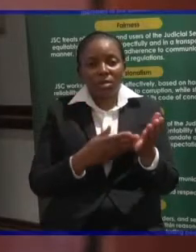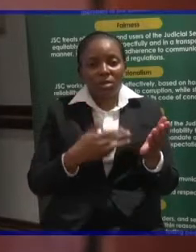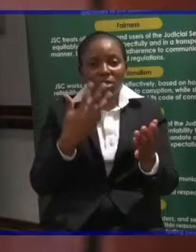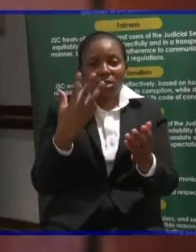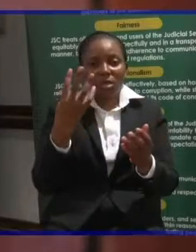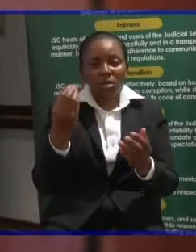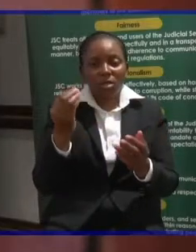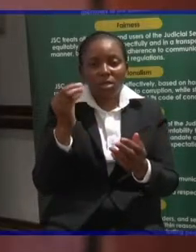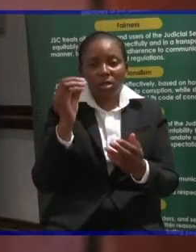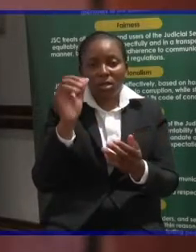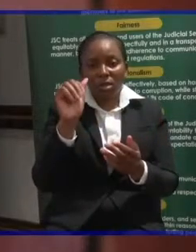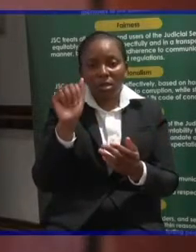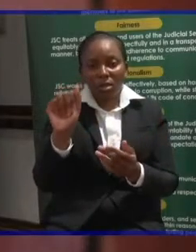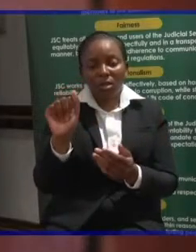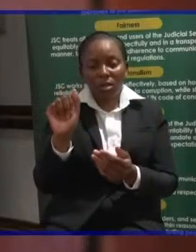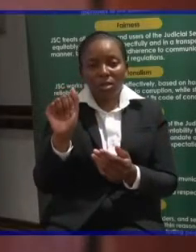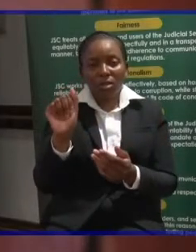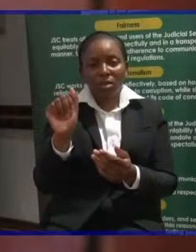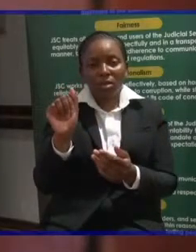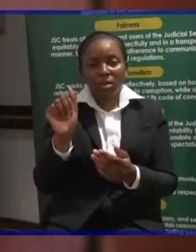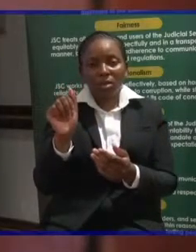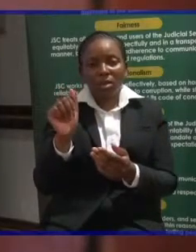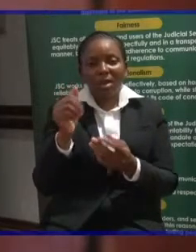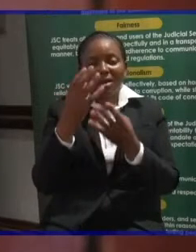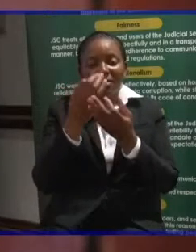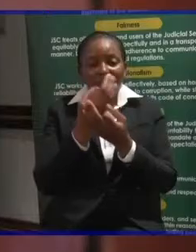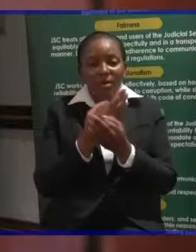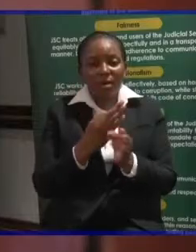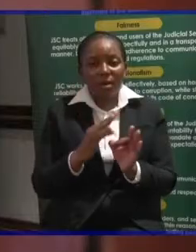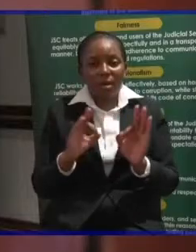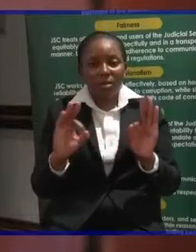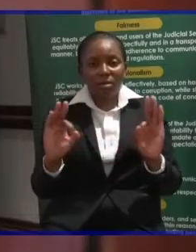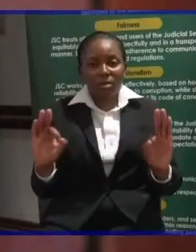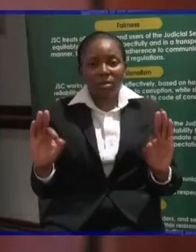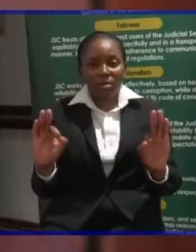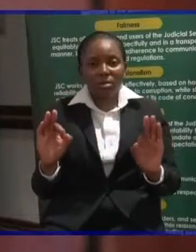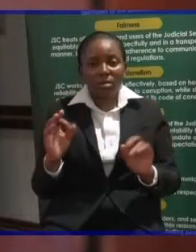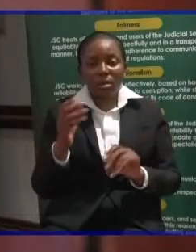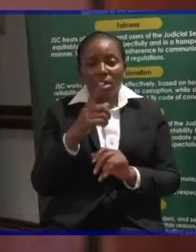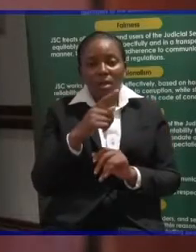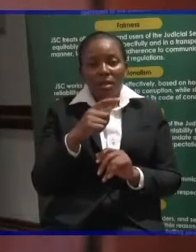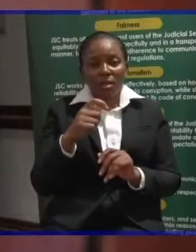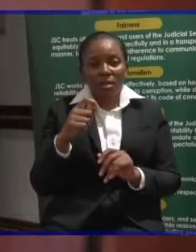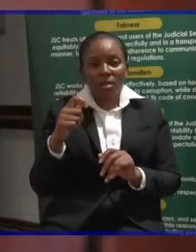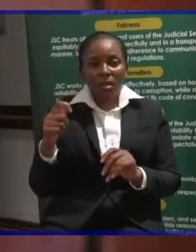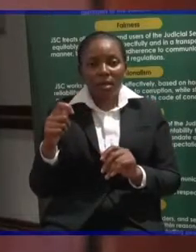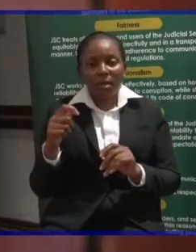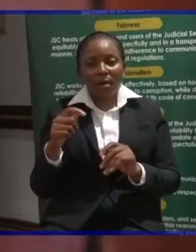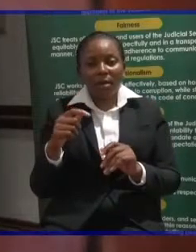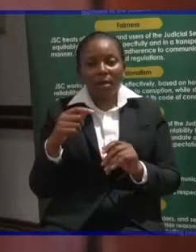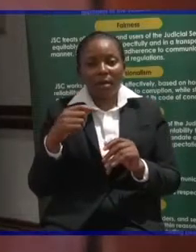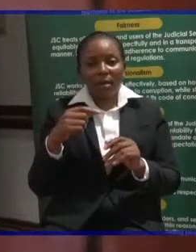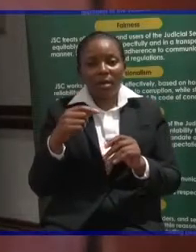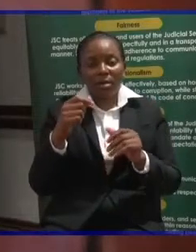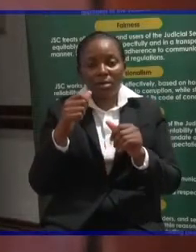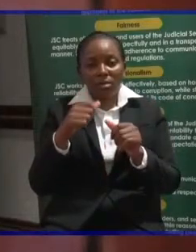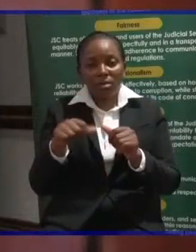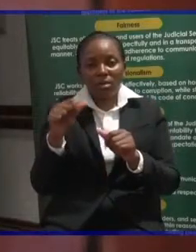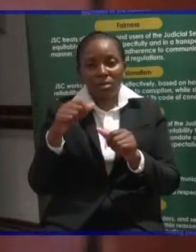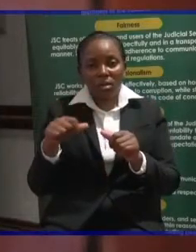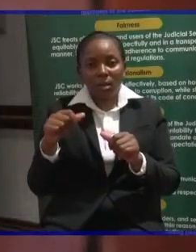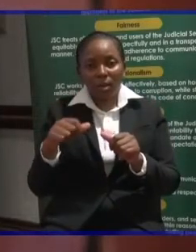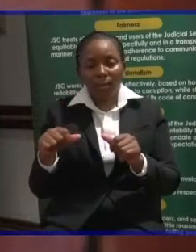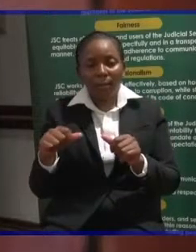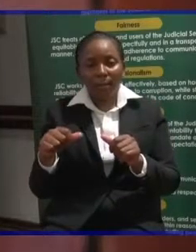90A, it relaxes the adversarial system. It's sort of